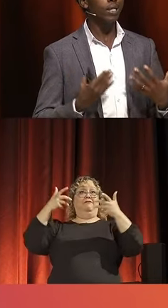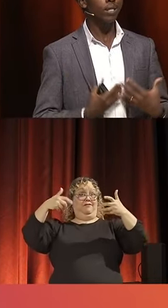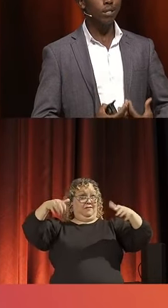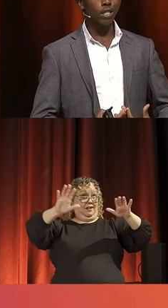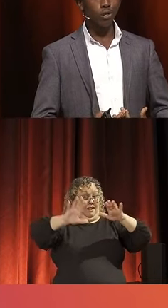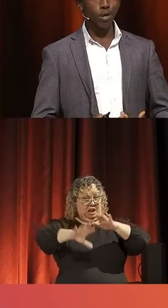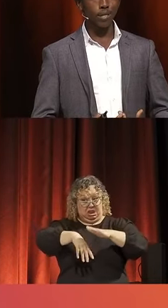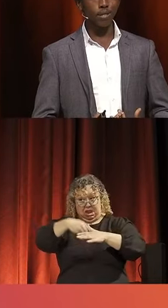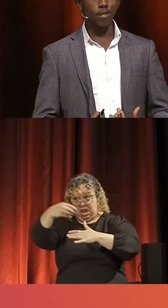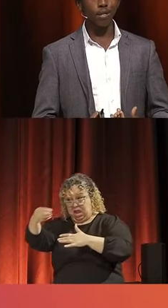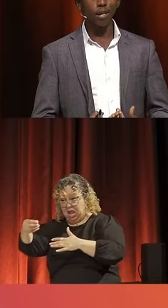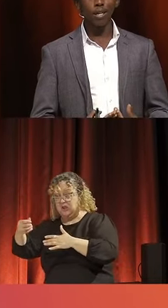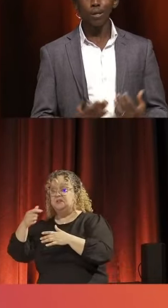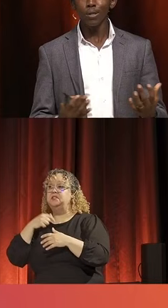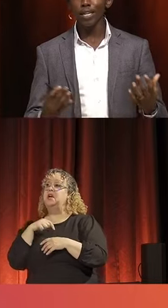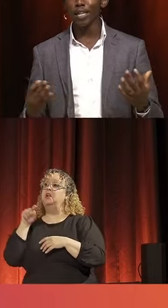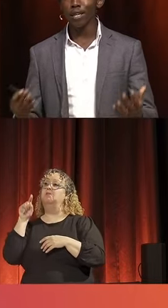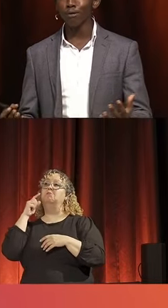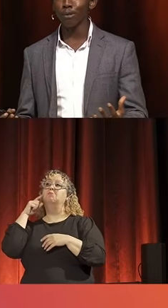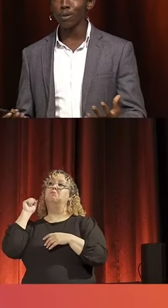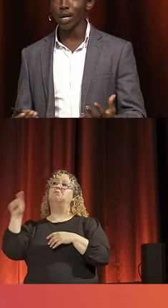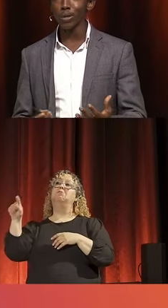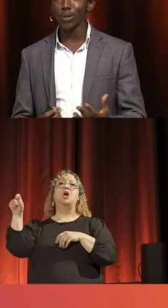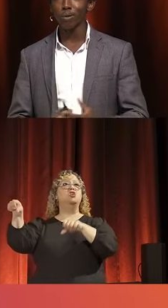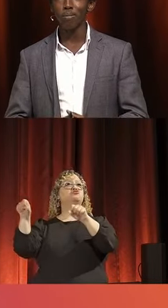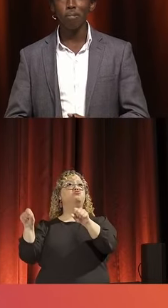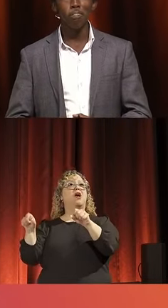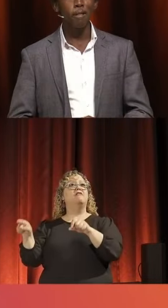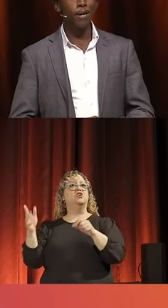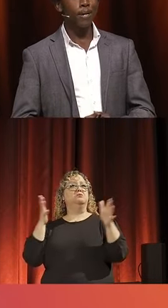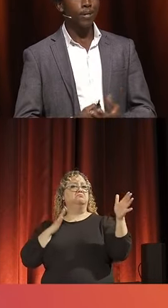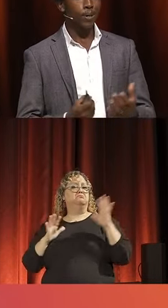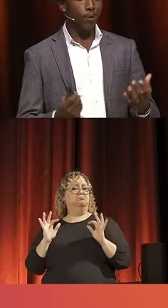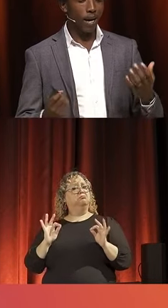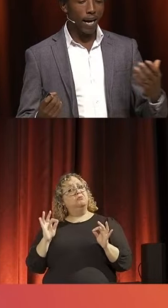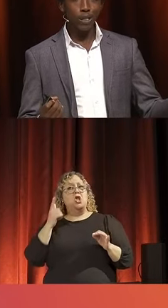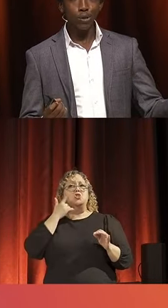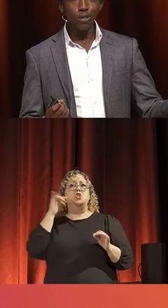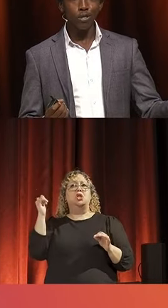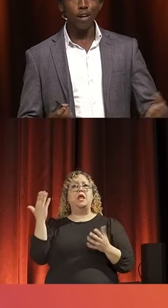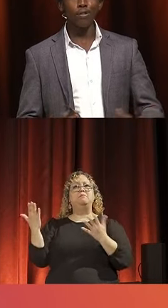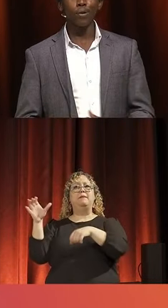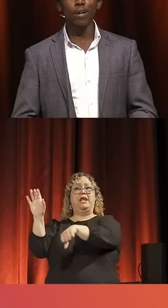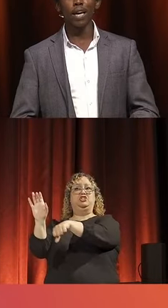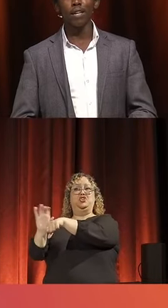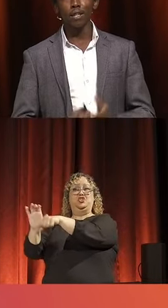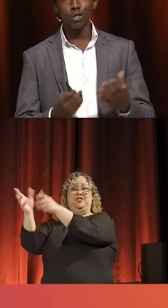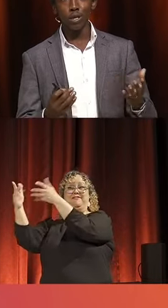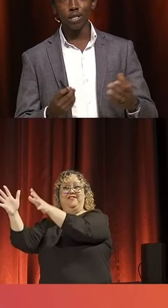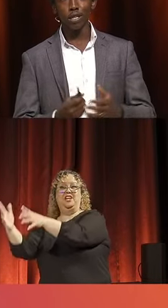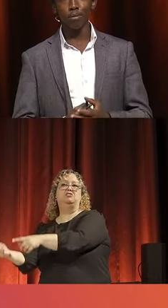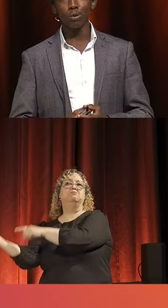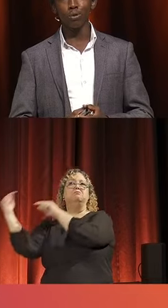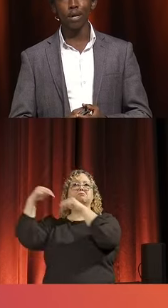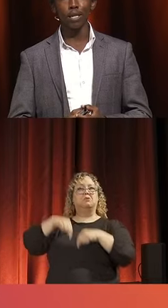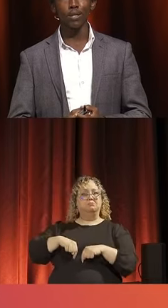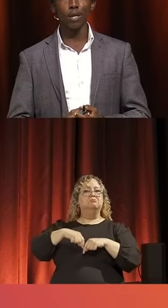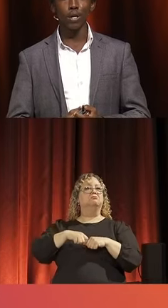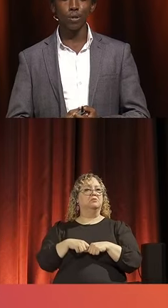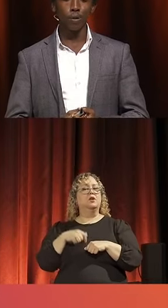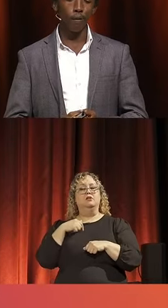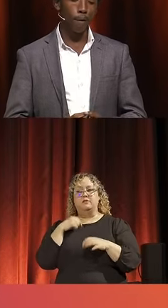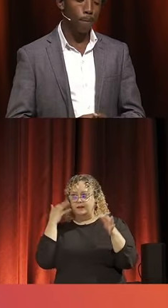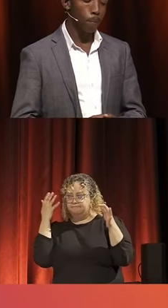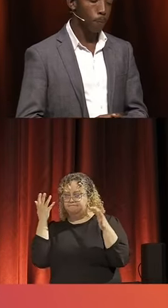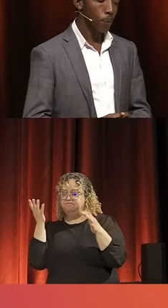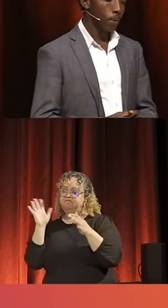looked decently dressed. He looked like he'd come from church. So I took the driver and instructed him to my